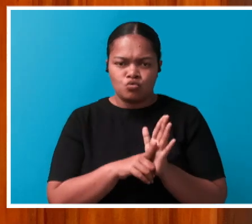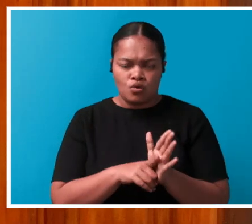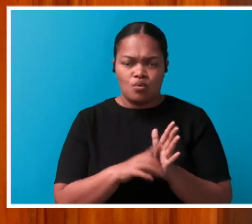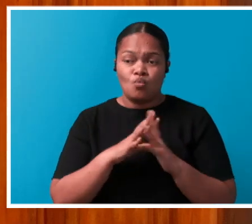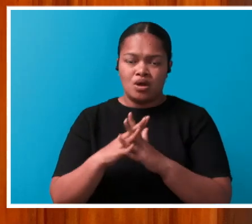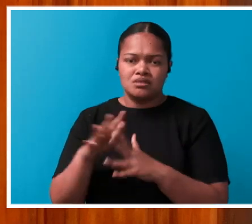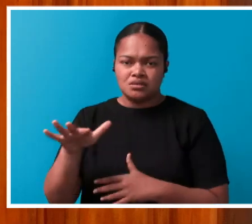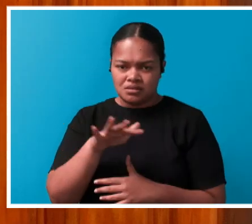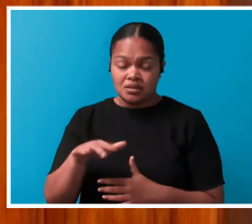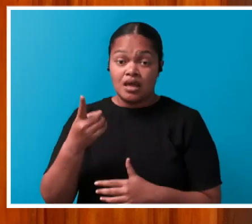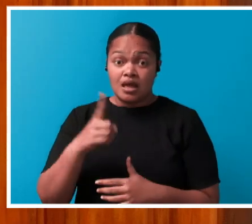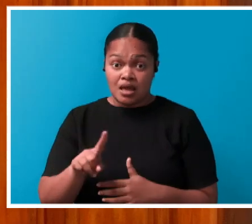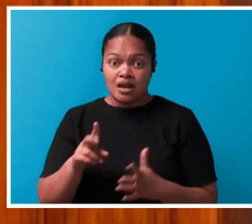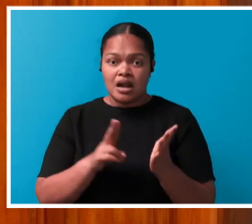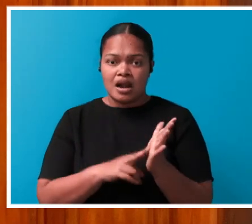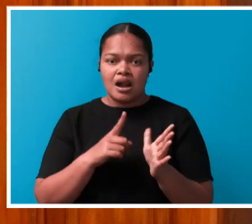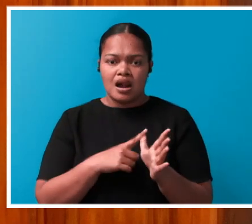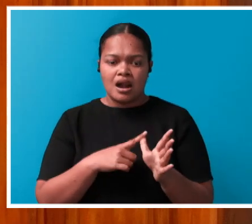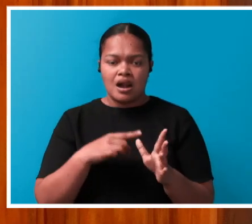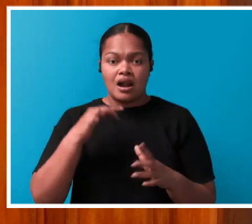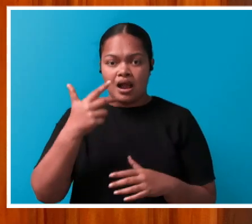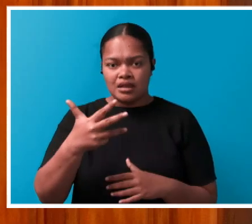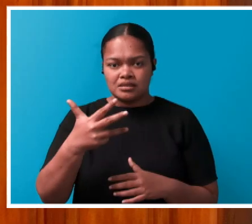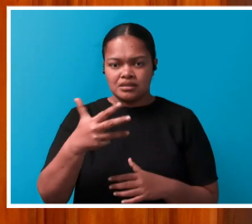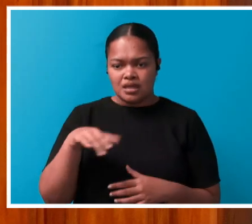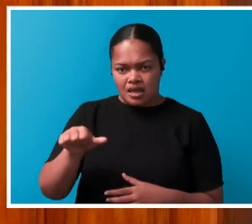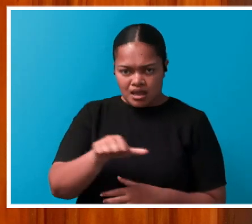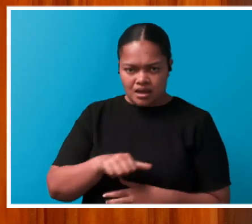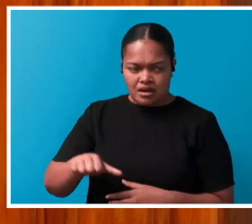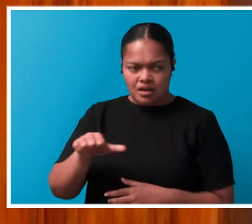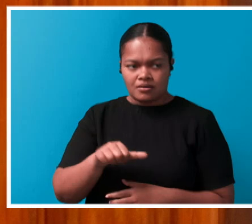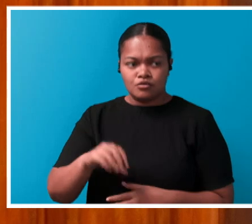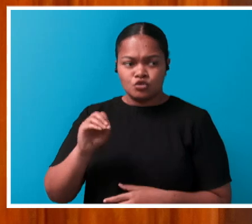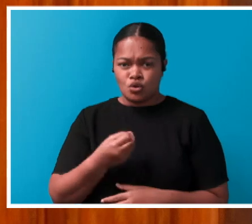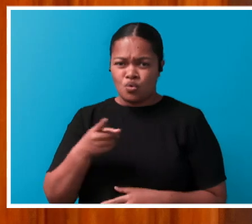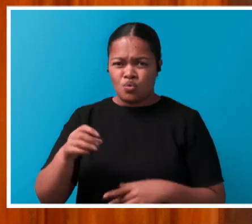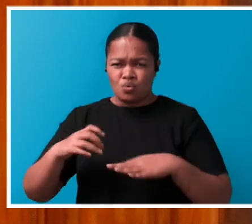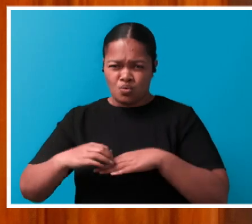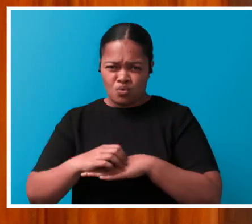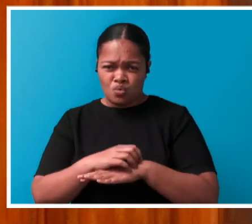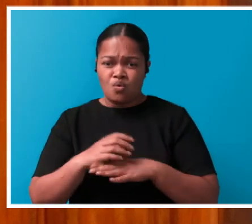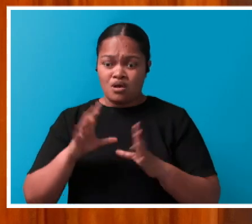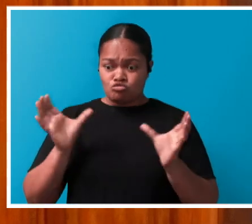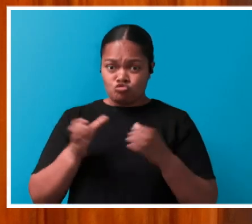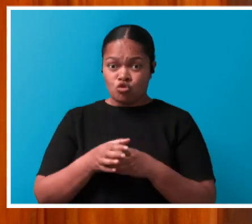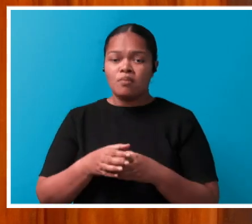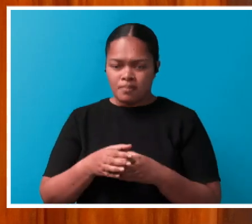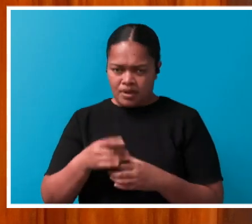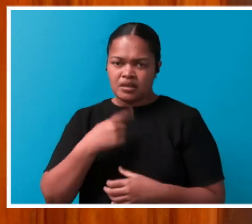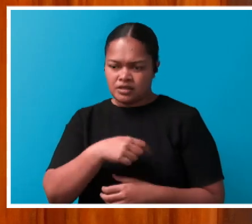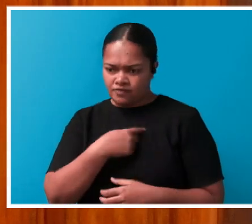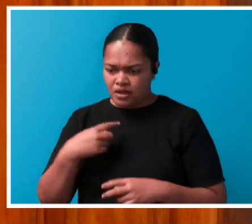the Nakashi area. The Speaker said the termite task force remains committed to identifying